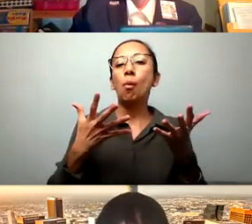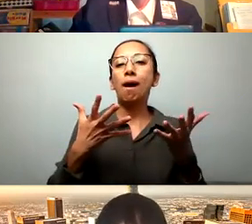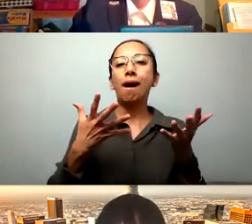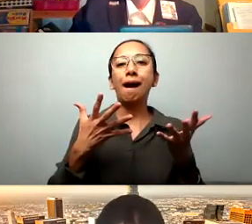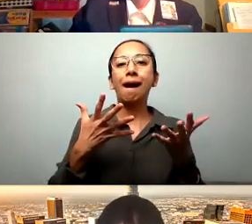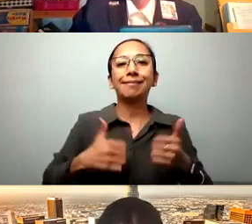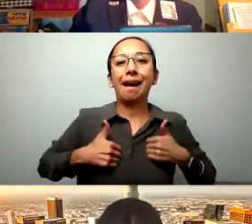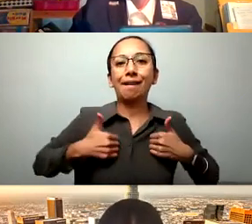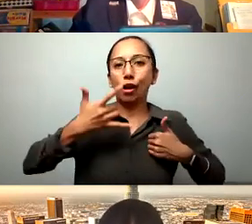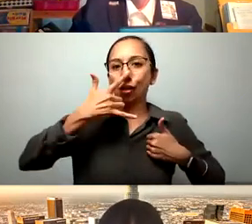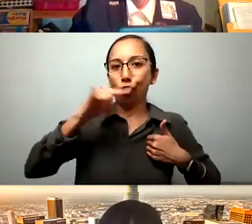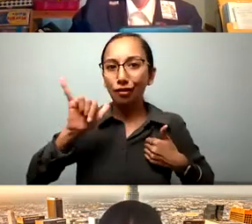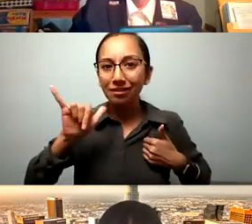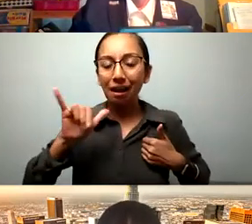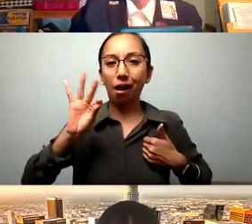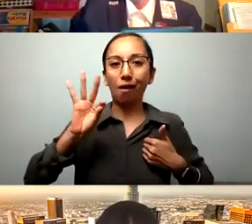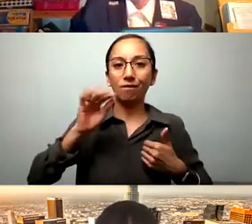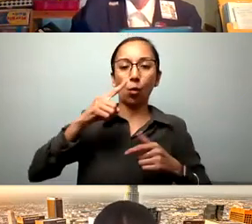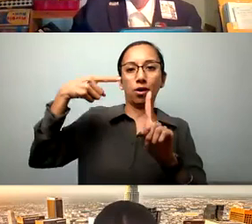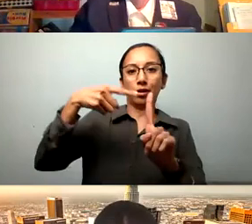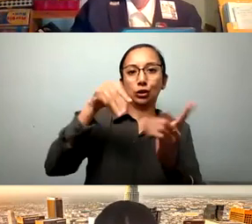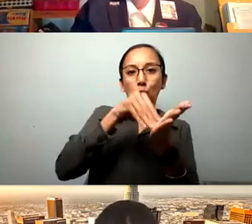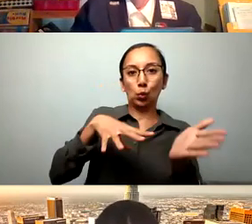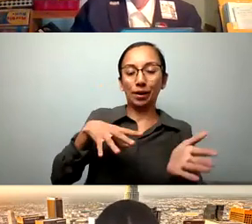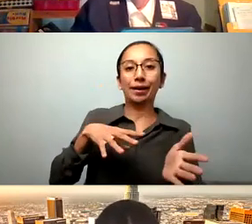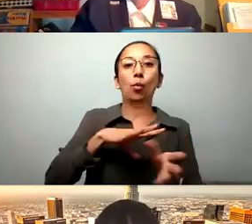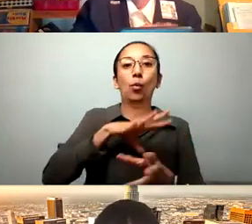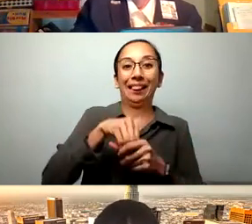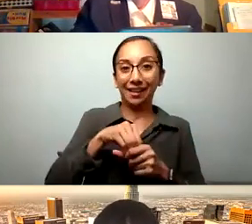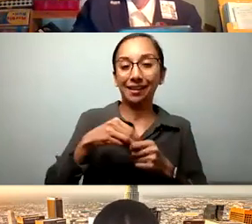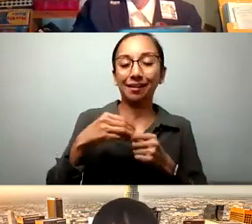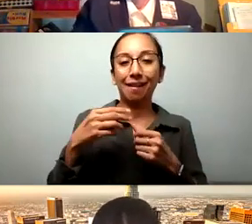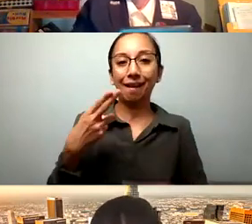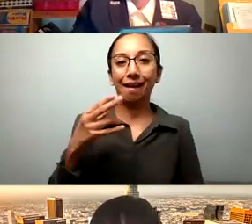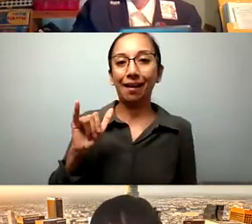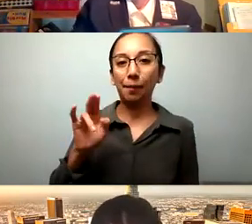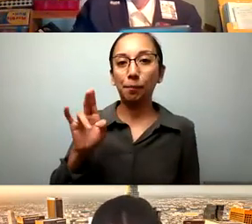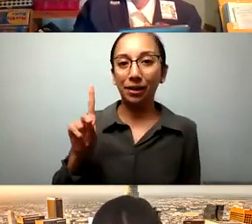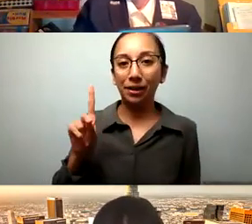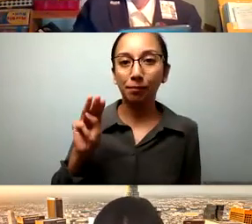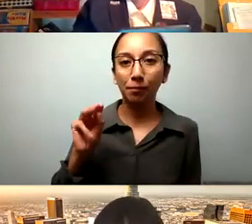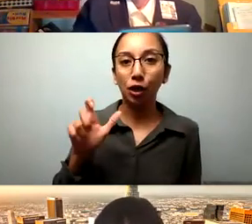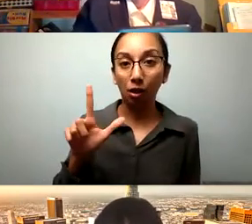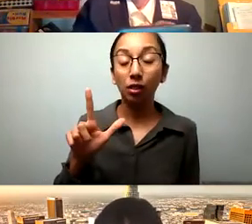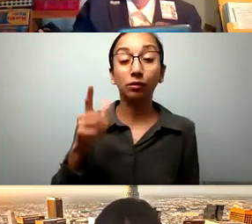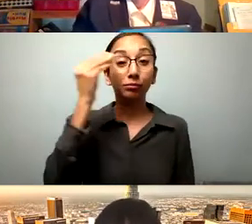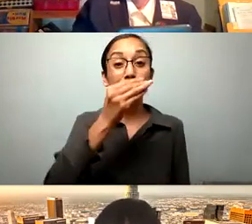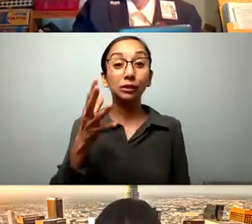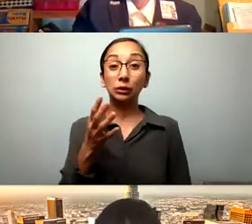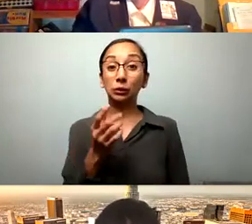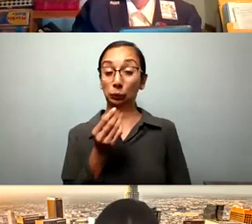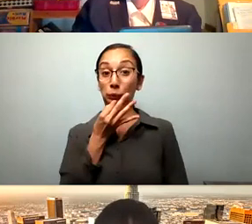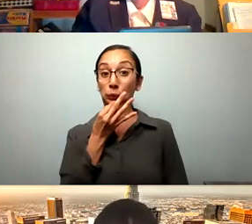in a hybrid model. As Ms. Goldberg said, soon you will be getting a survey as a